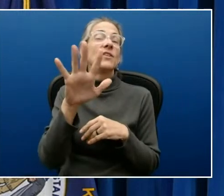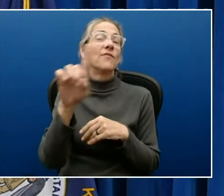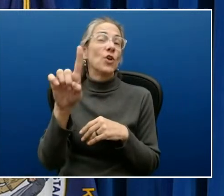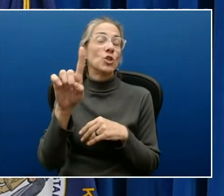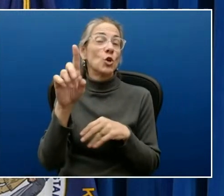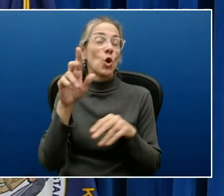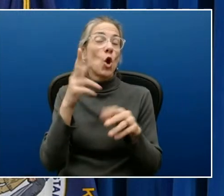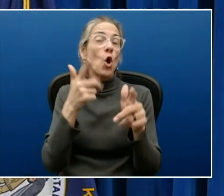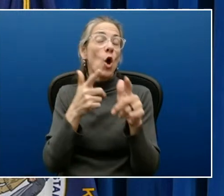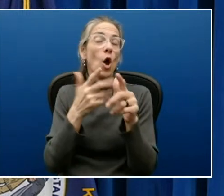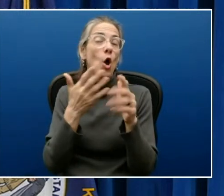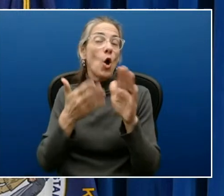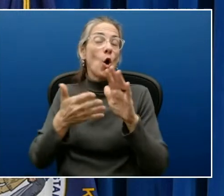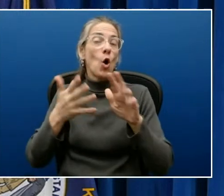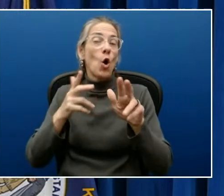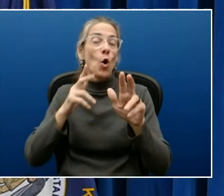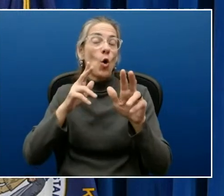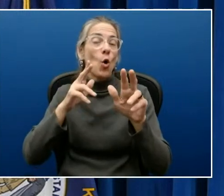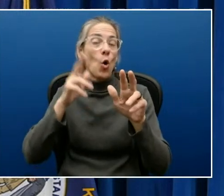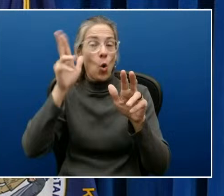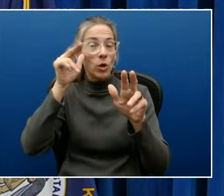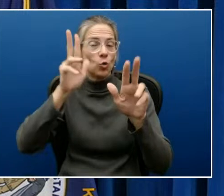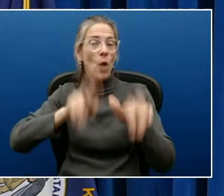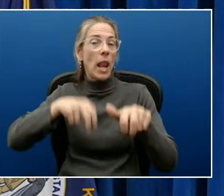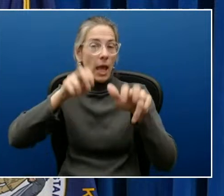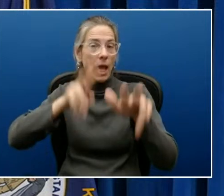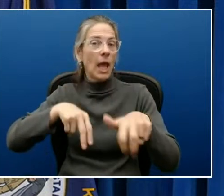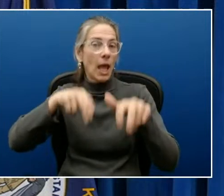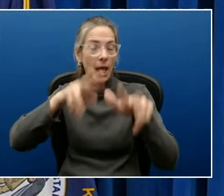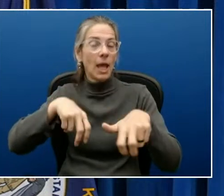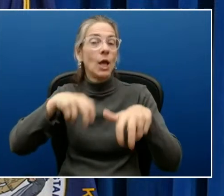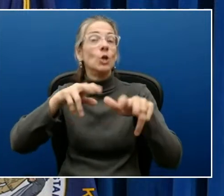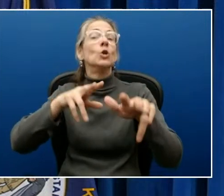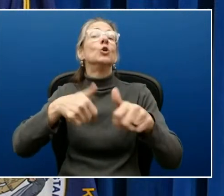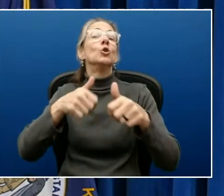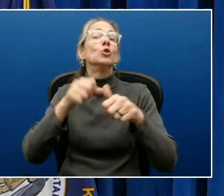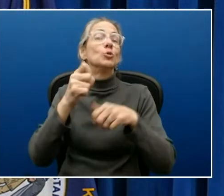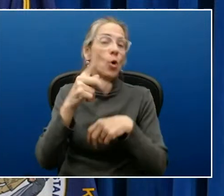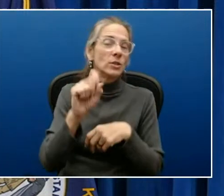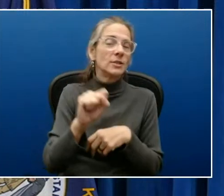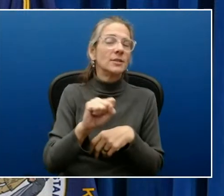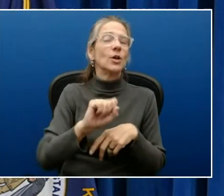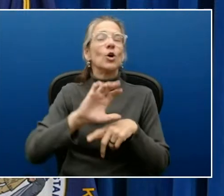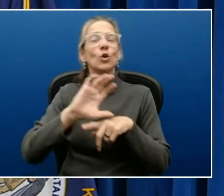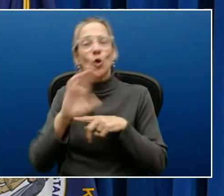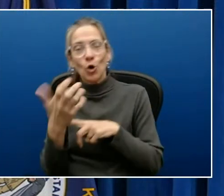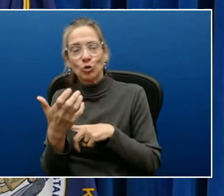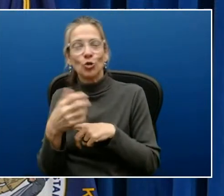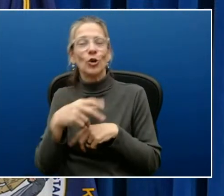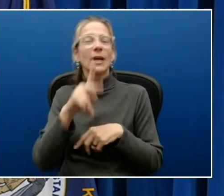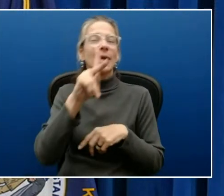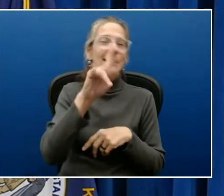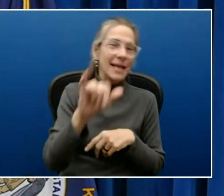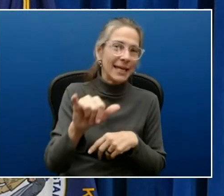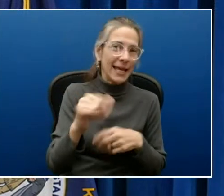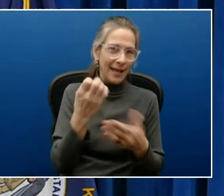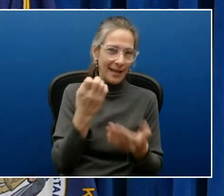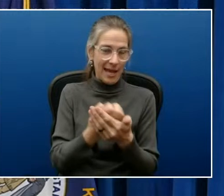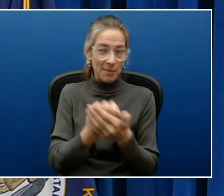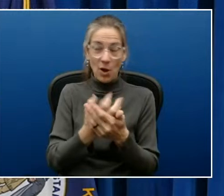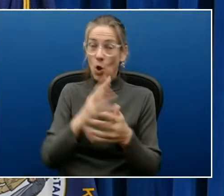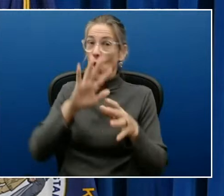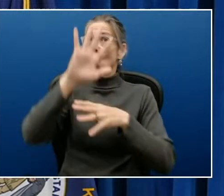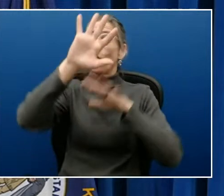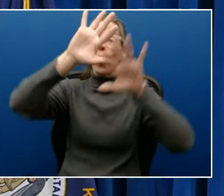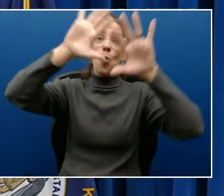event in sports, culture, and our Kentucky economy. Every year in early May, the world turns their attention to Churchill